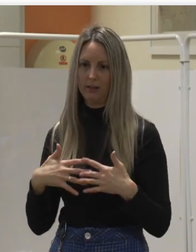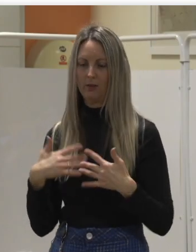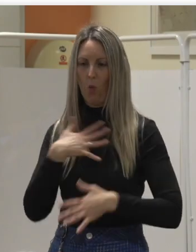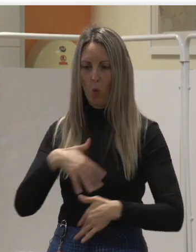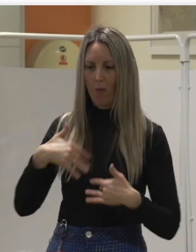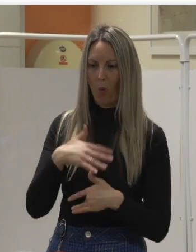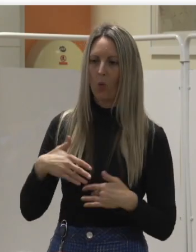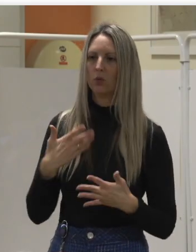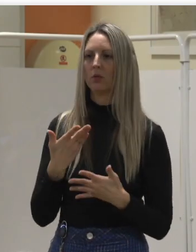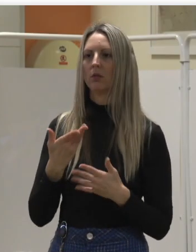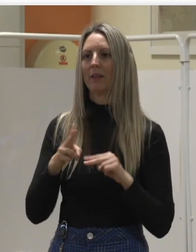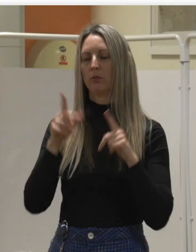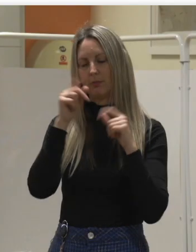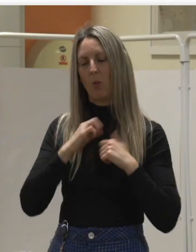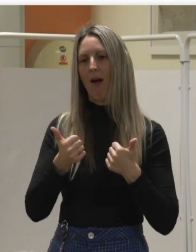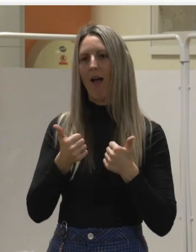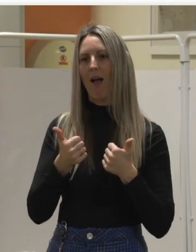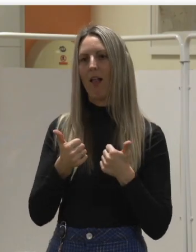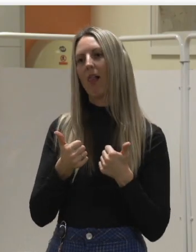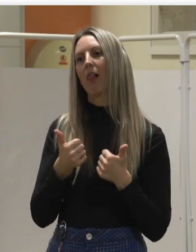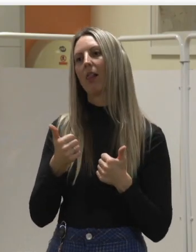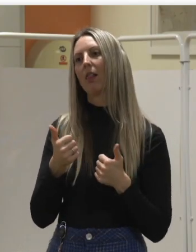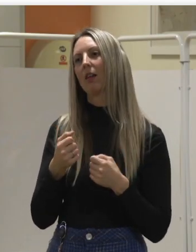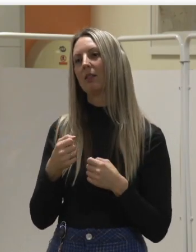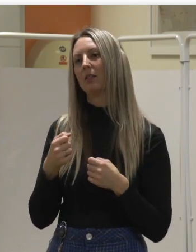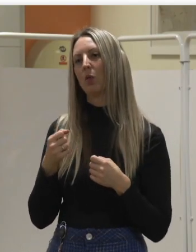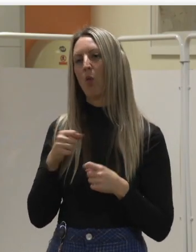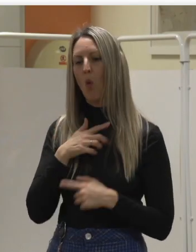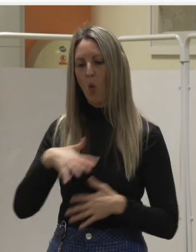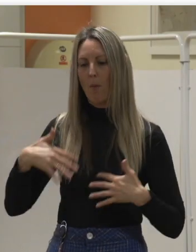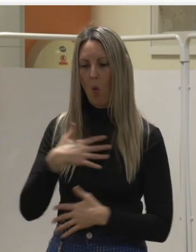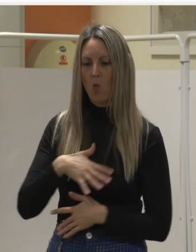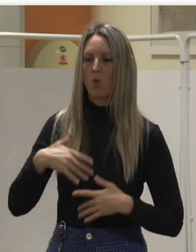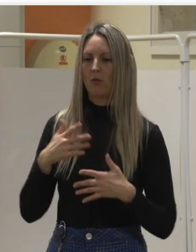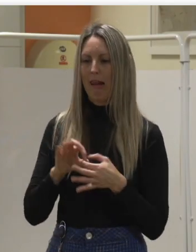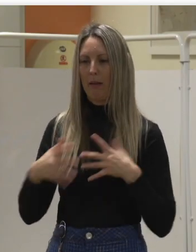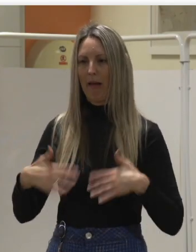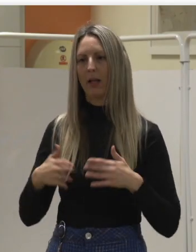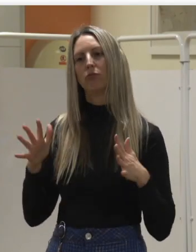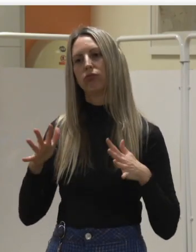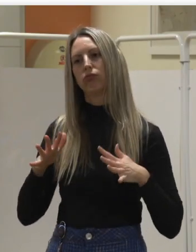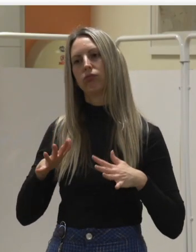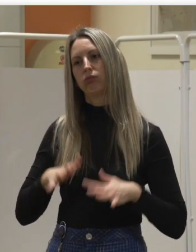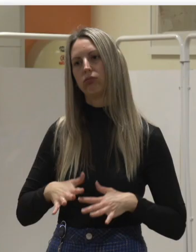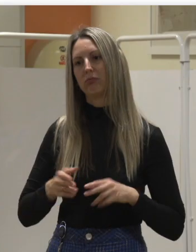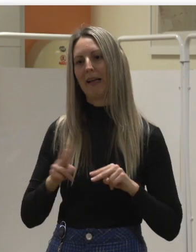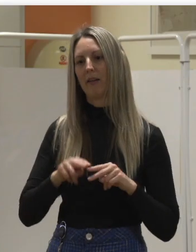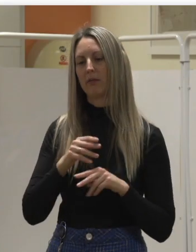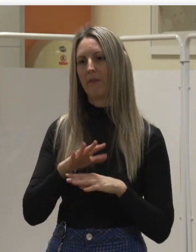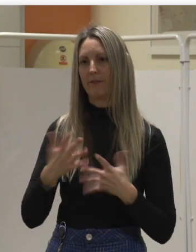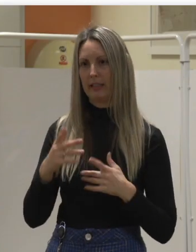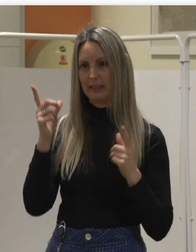important factors in the management. Second is relaxation techniques,